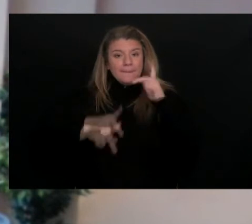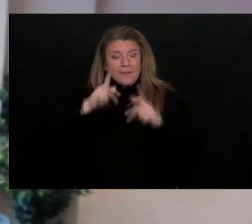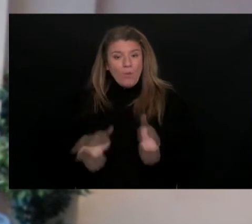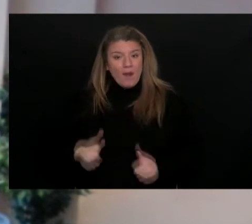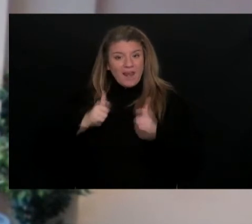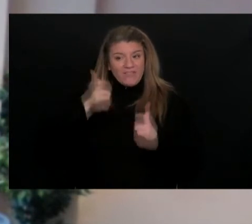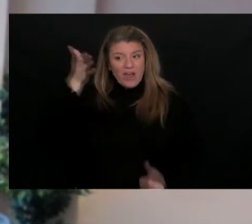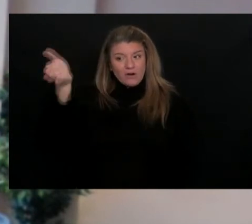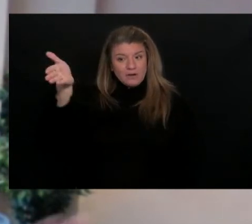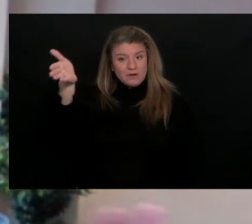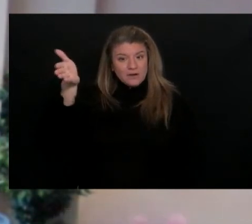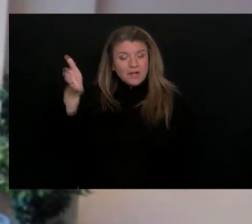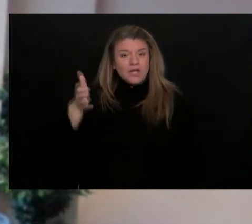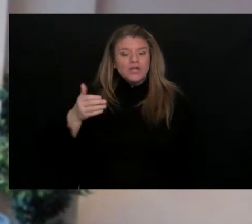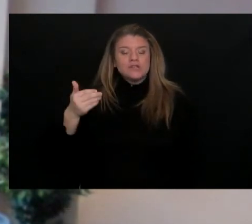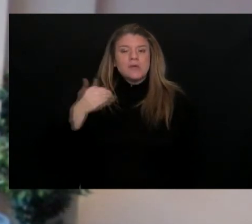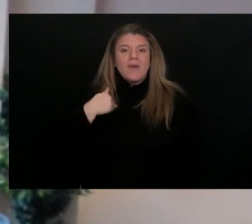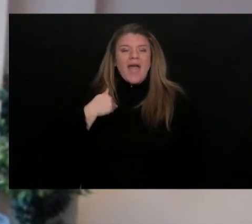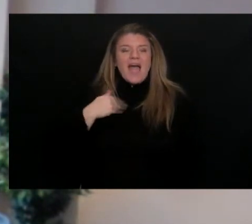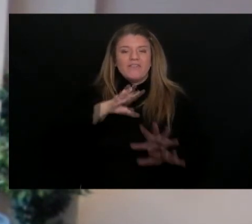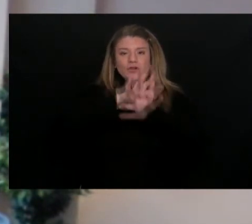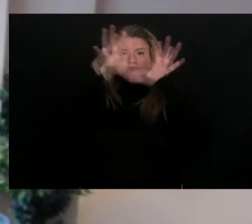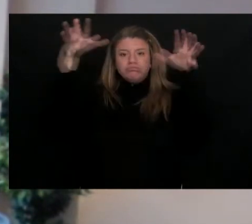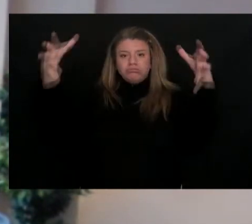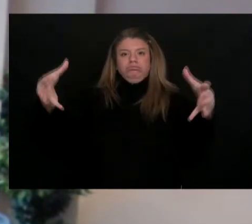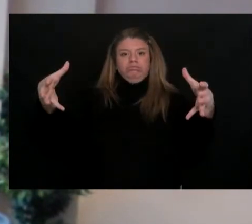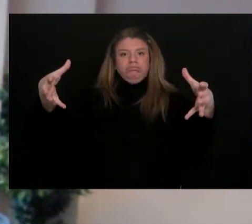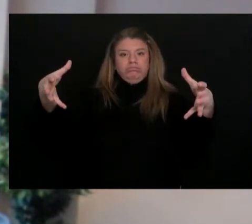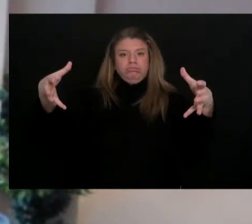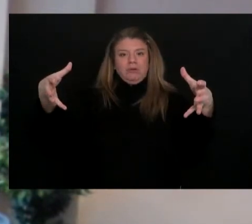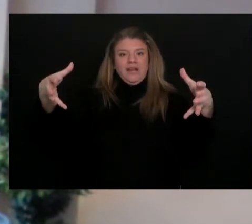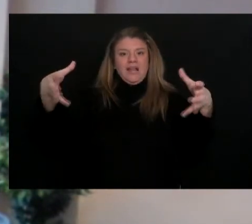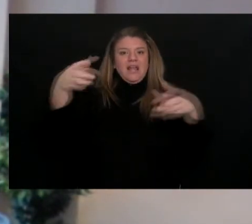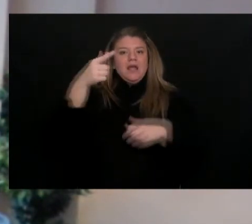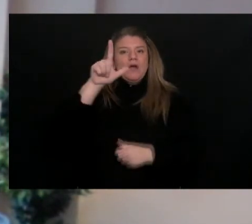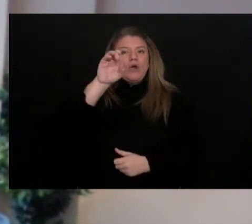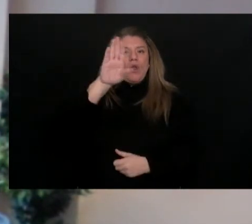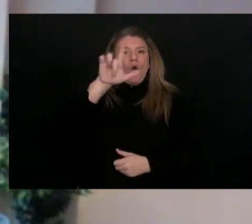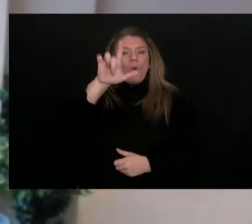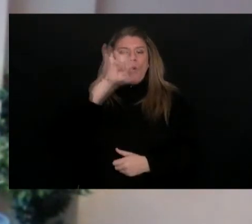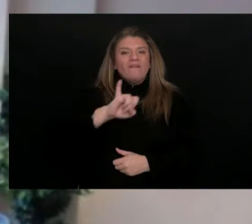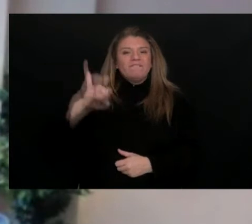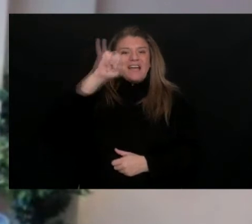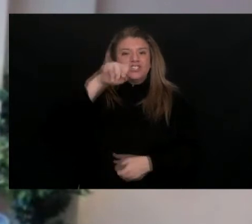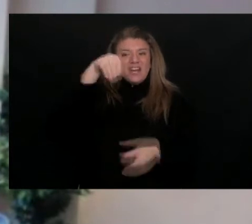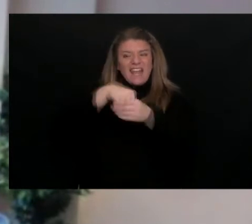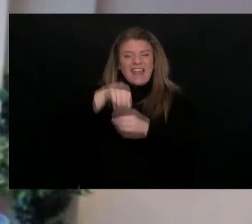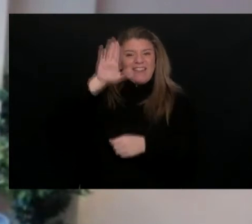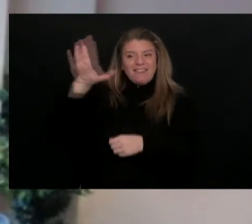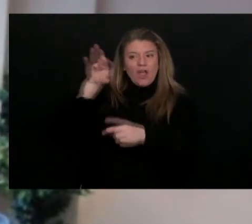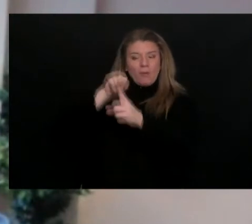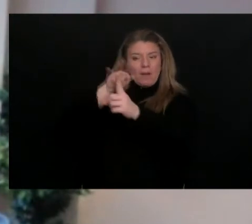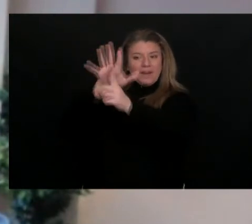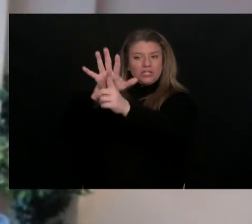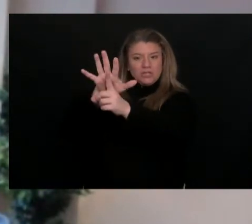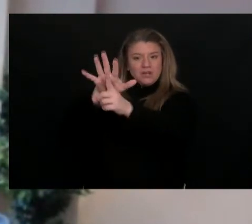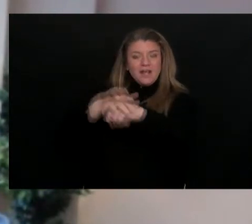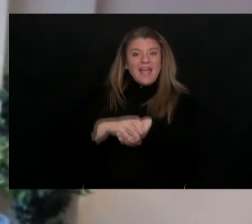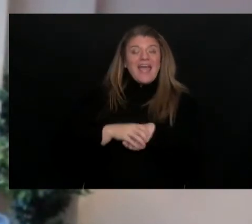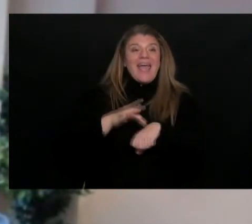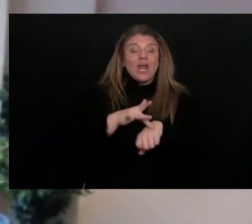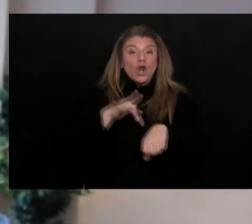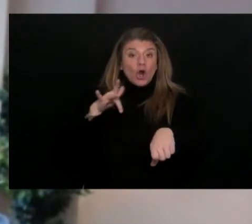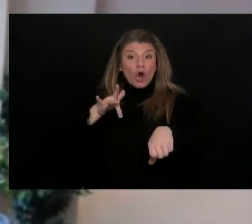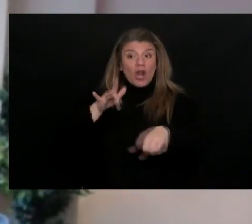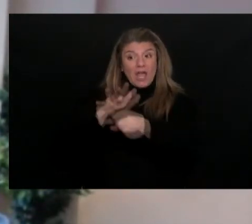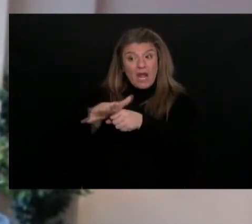India. So there was an acute sort of global infection of their population. And very early, then that gave